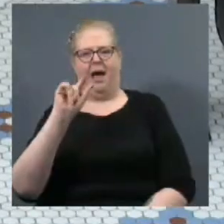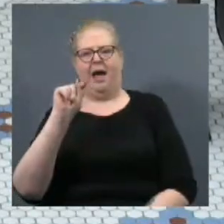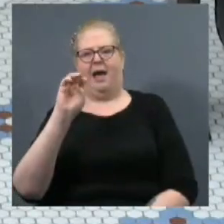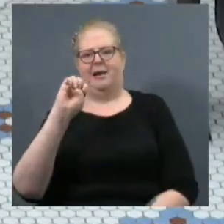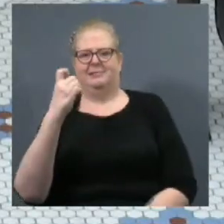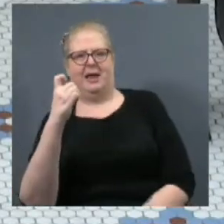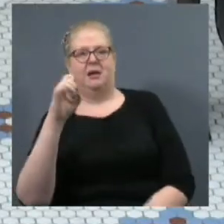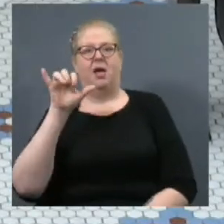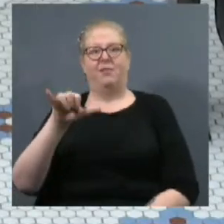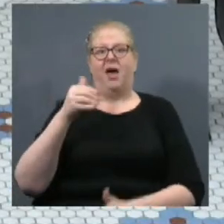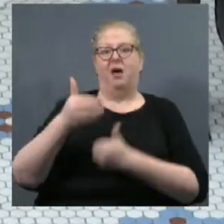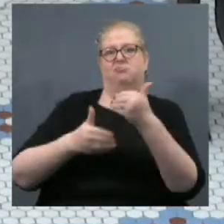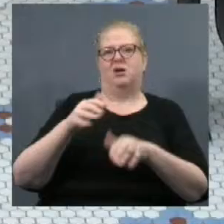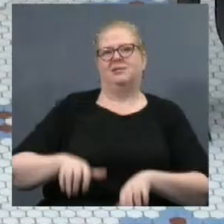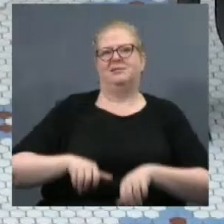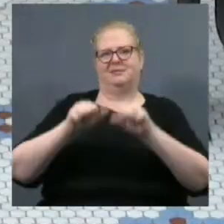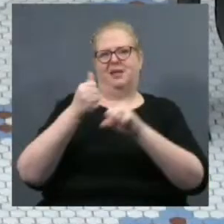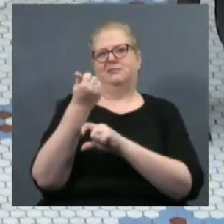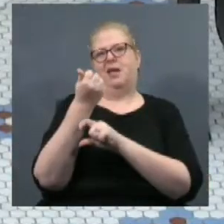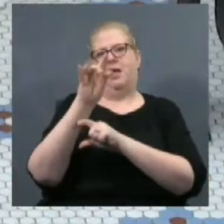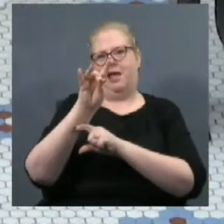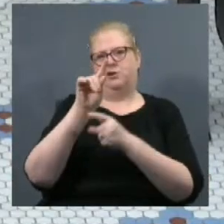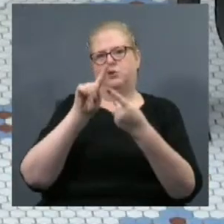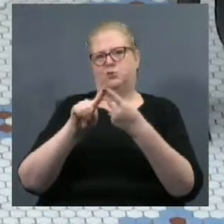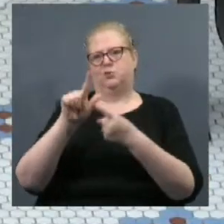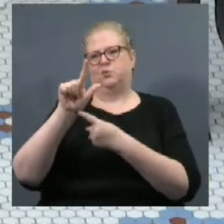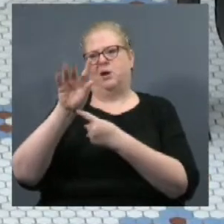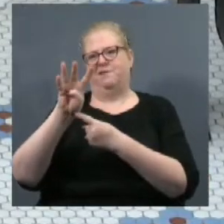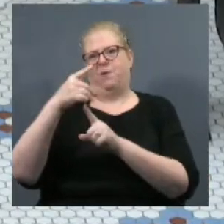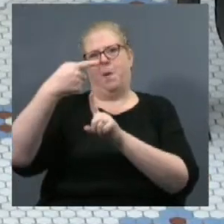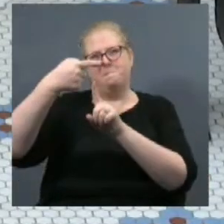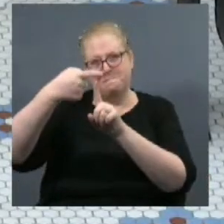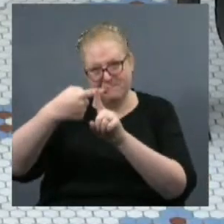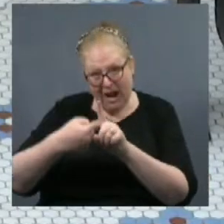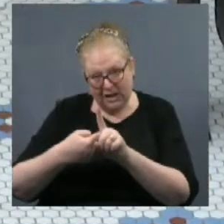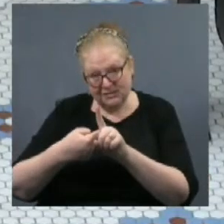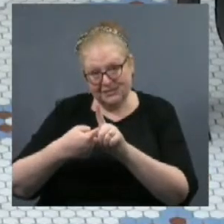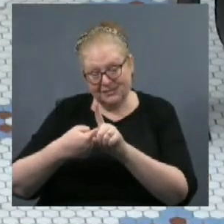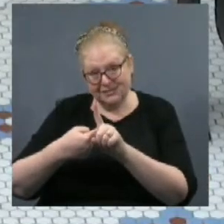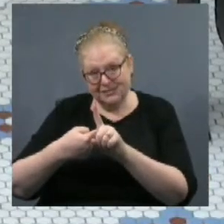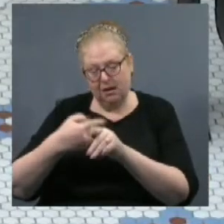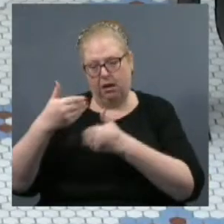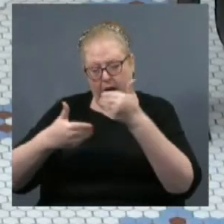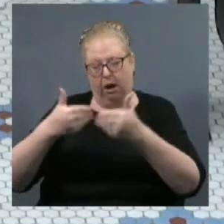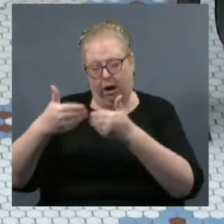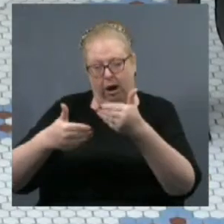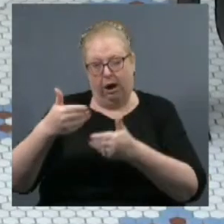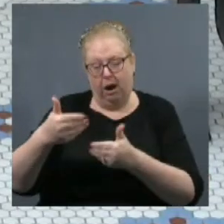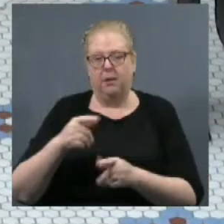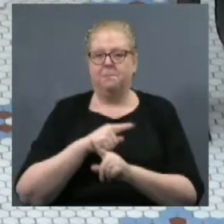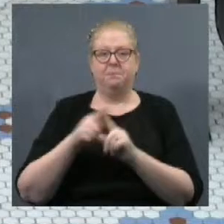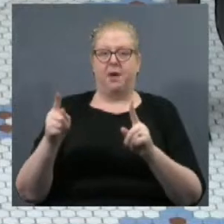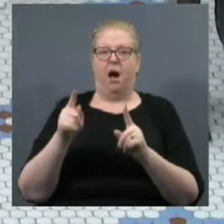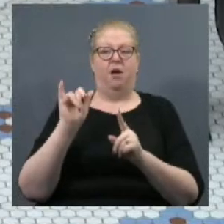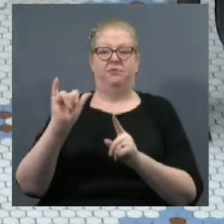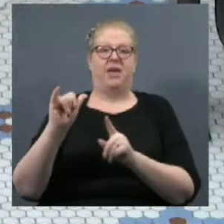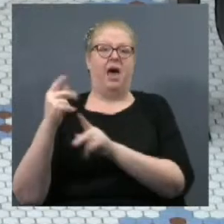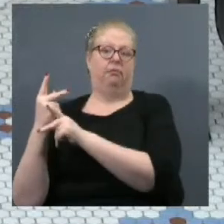that takes 18 to 24 months to get done. There is no way that the lender would wait on anything like